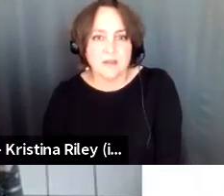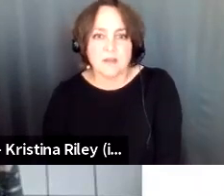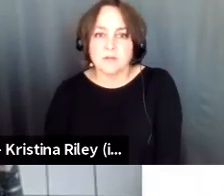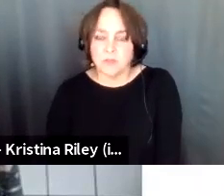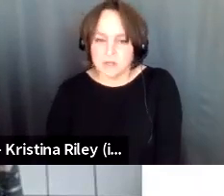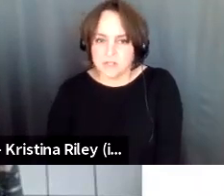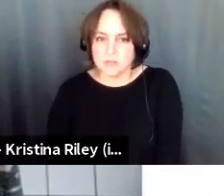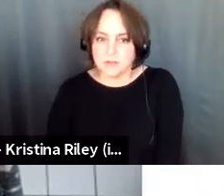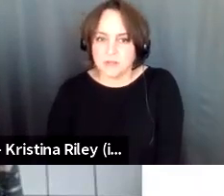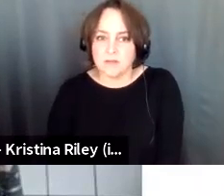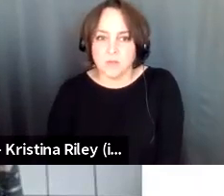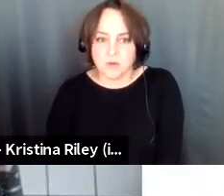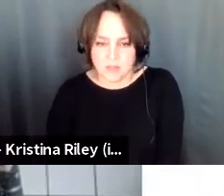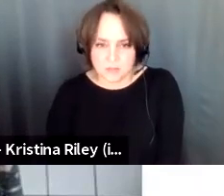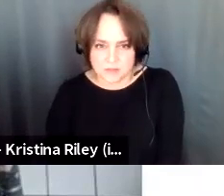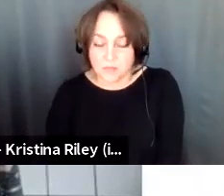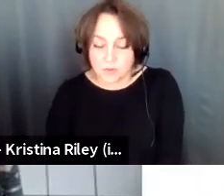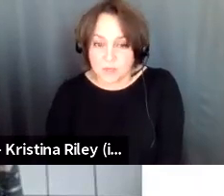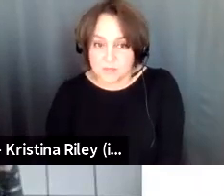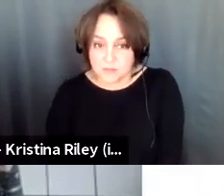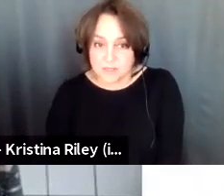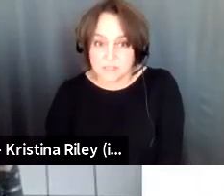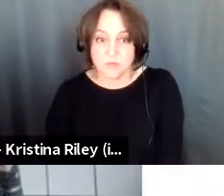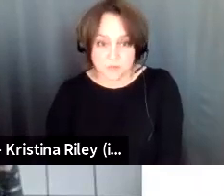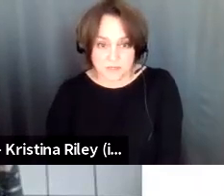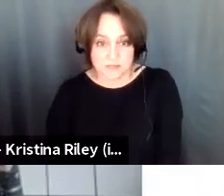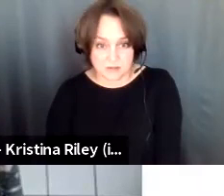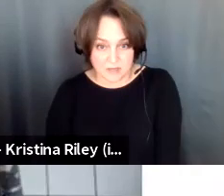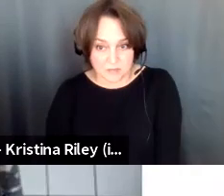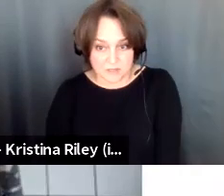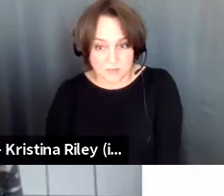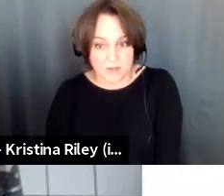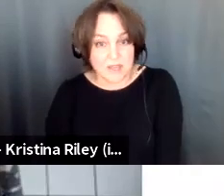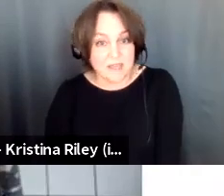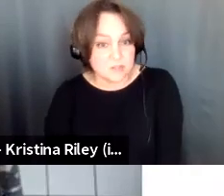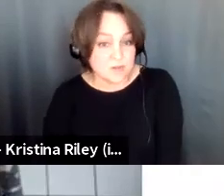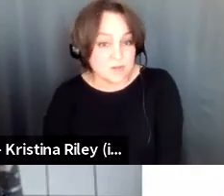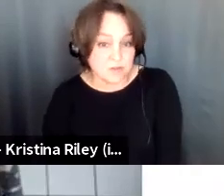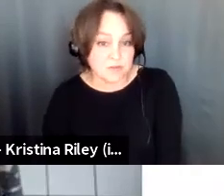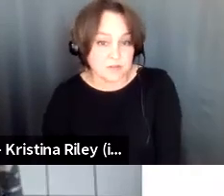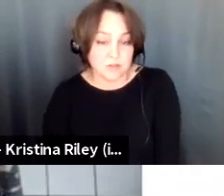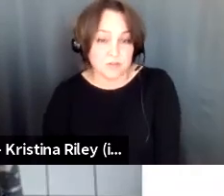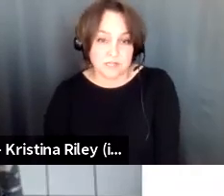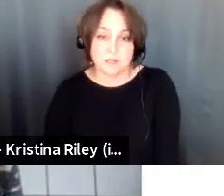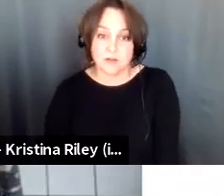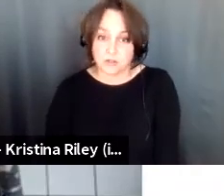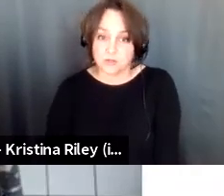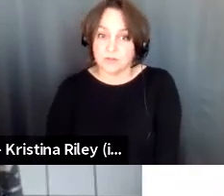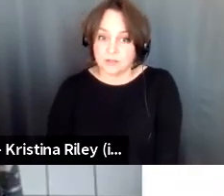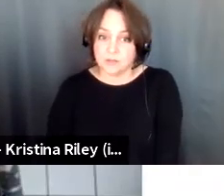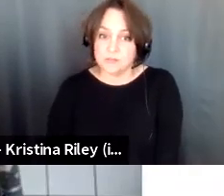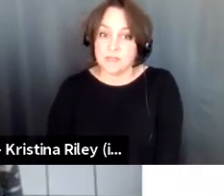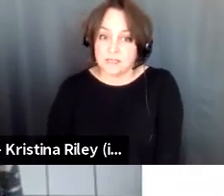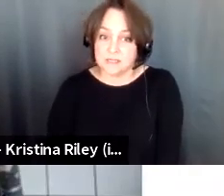a rushed building of more campus buildings and more spaces on campus, but in doing so failed to understand our